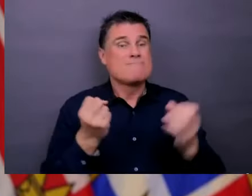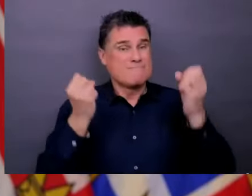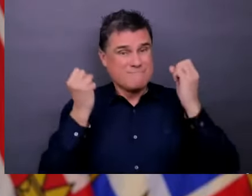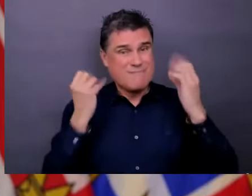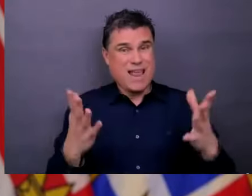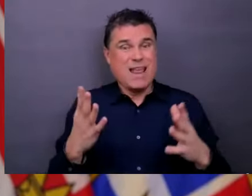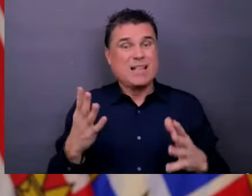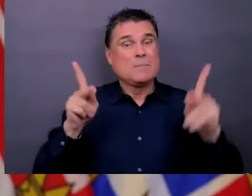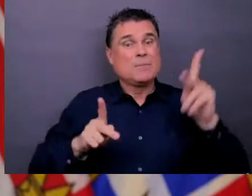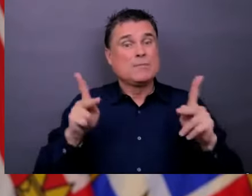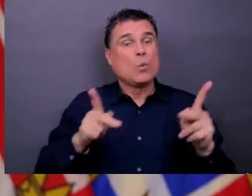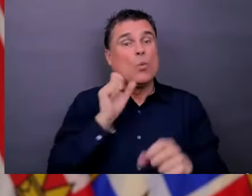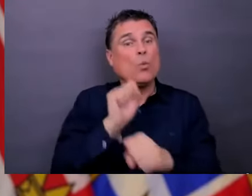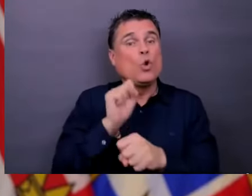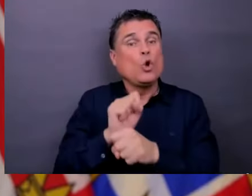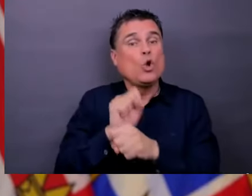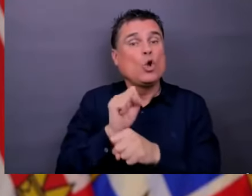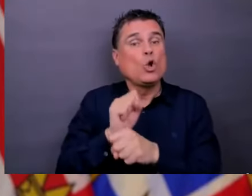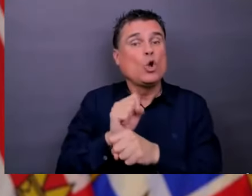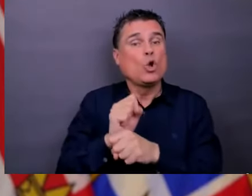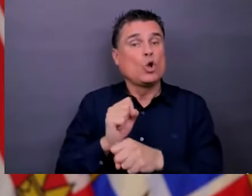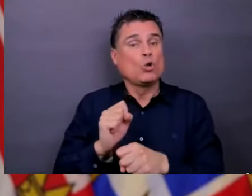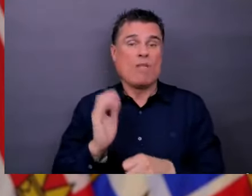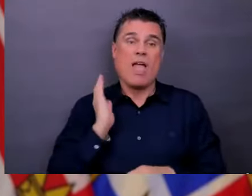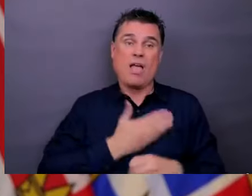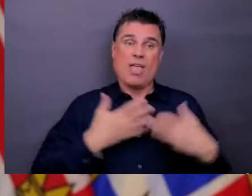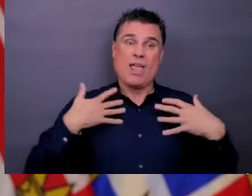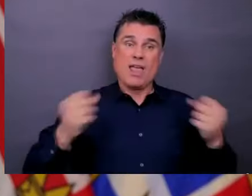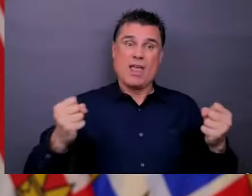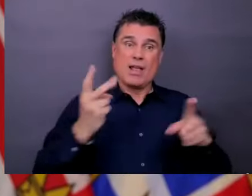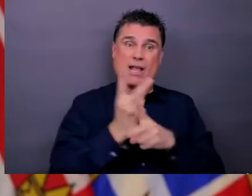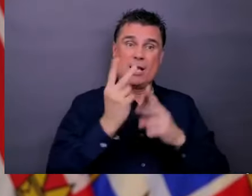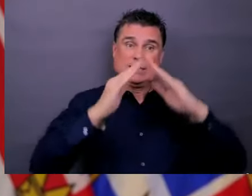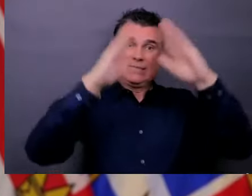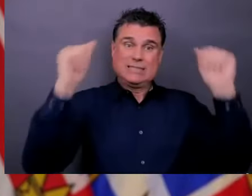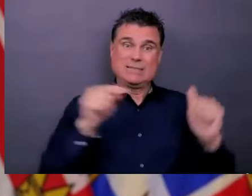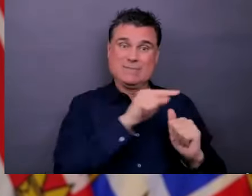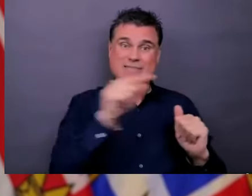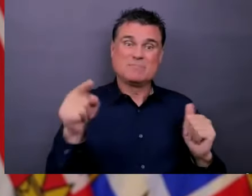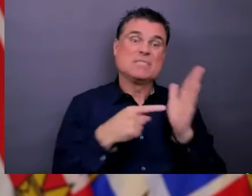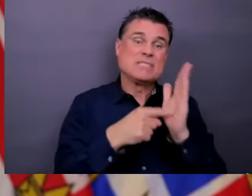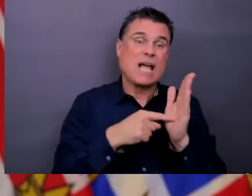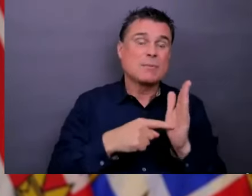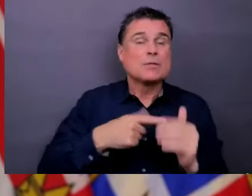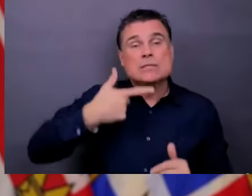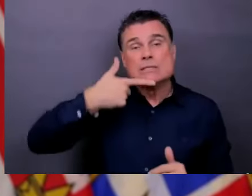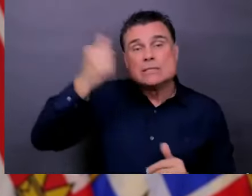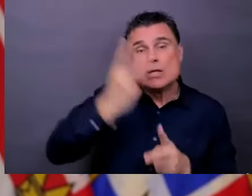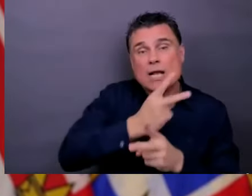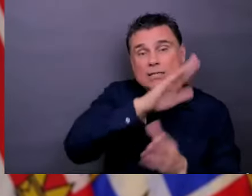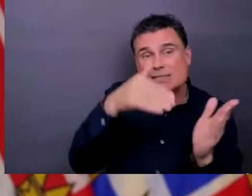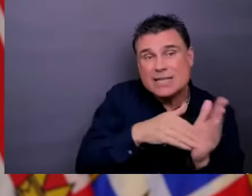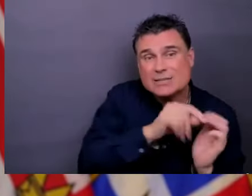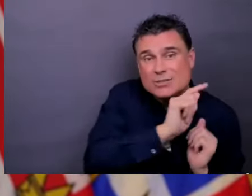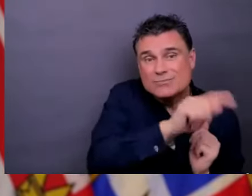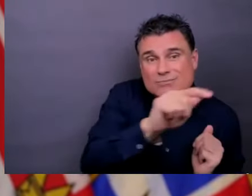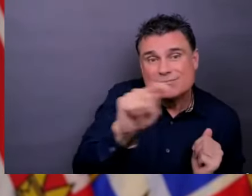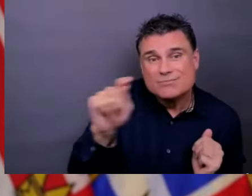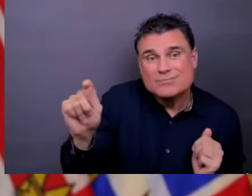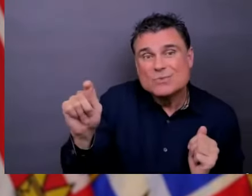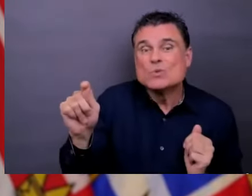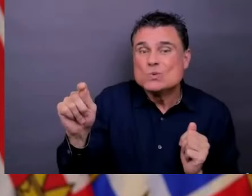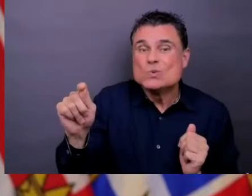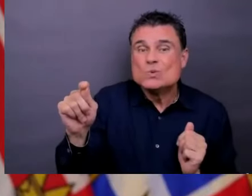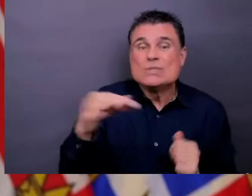aides and the staff who work in long-term care homes. Many of them belong to racialized communities who are differentially affected.